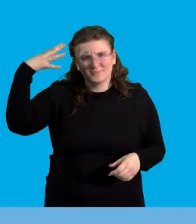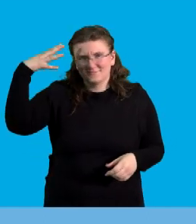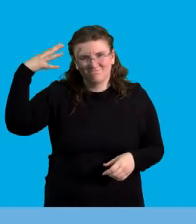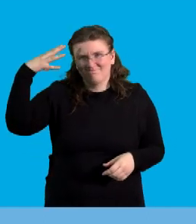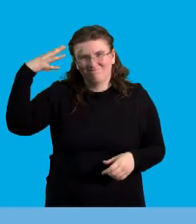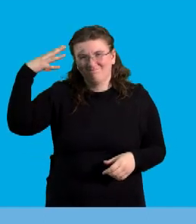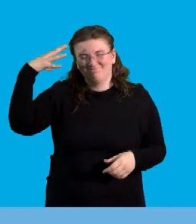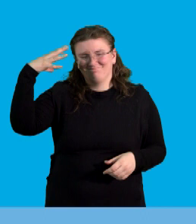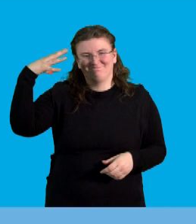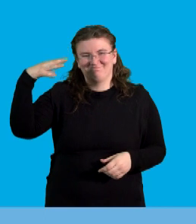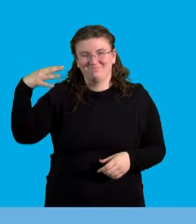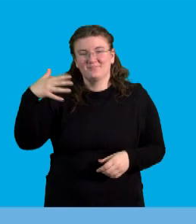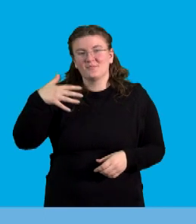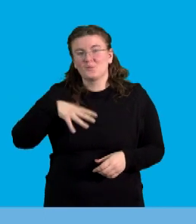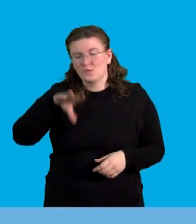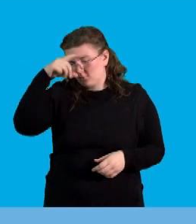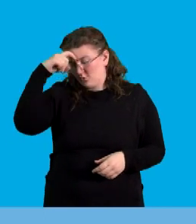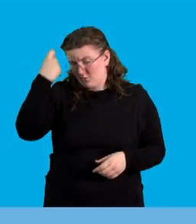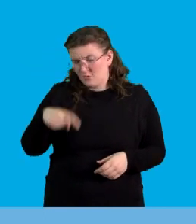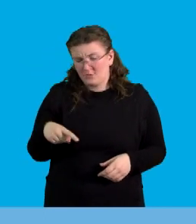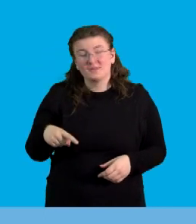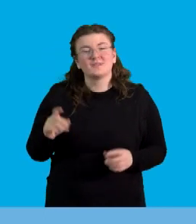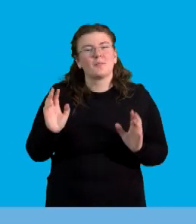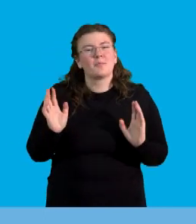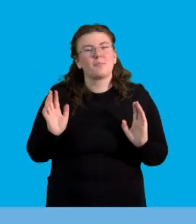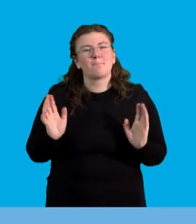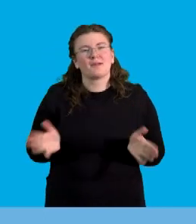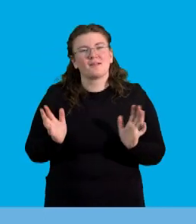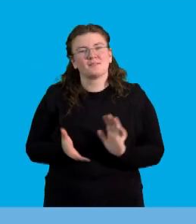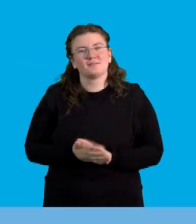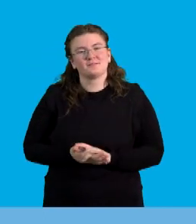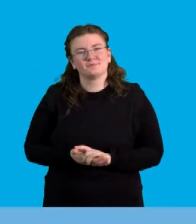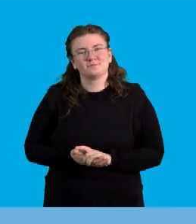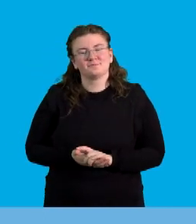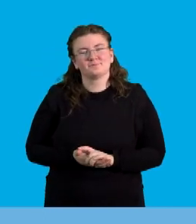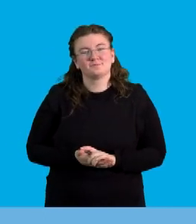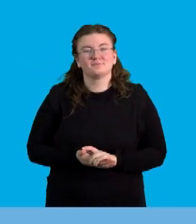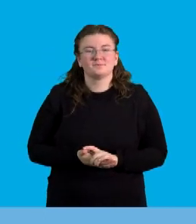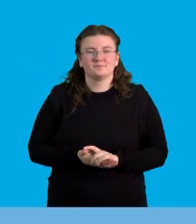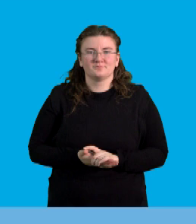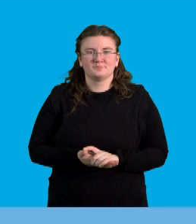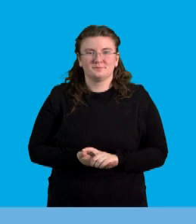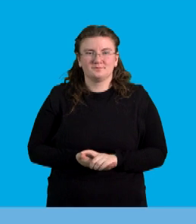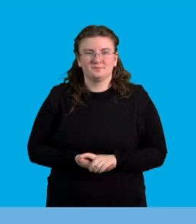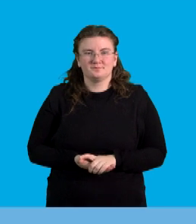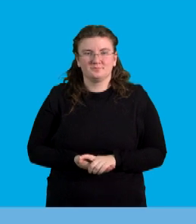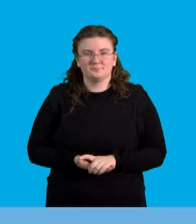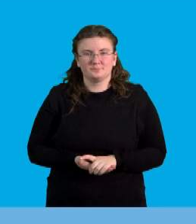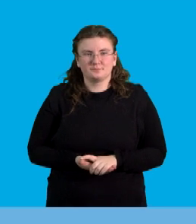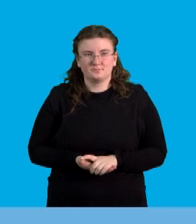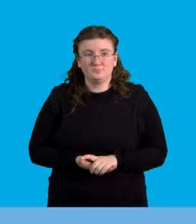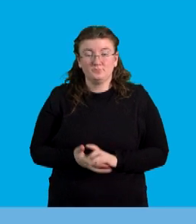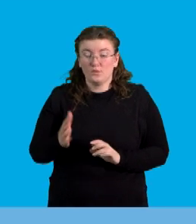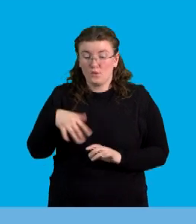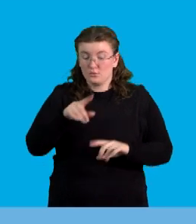you want the toaster to light up your bread. You merely wanted the toaster to heat up your bread and therefore in turn toast your